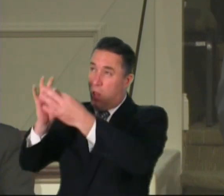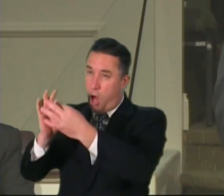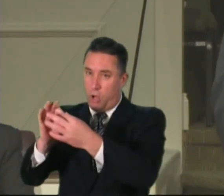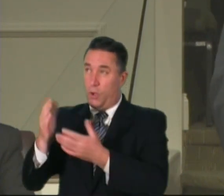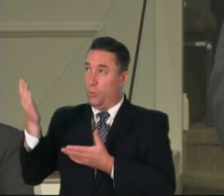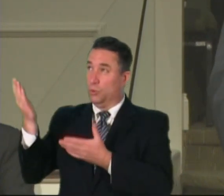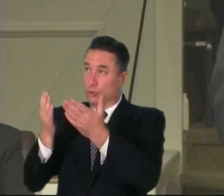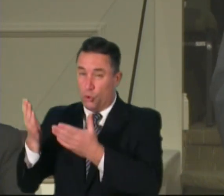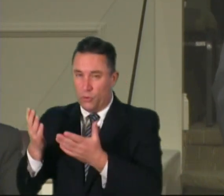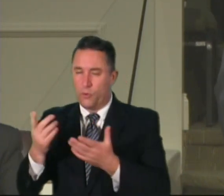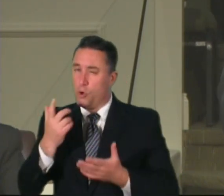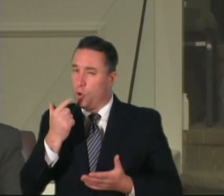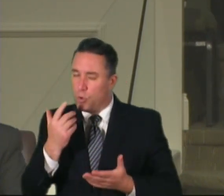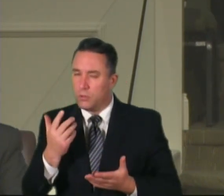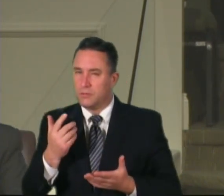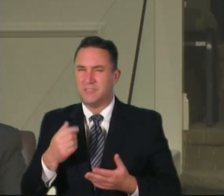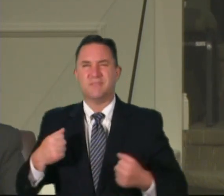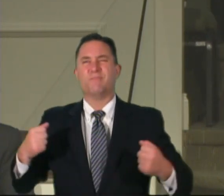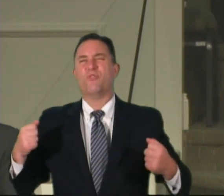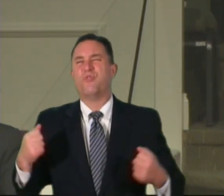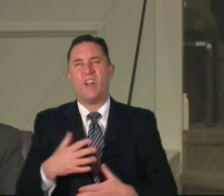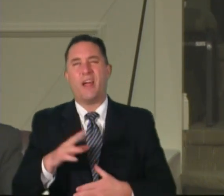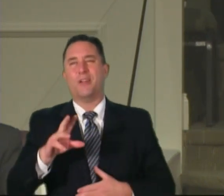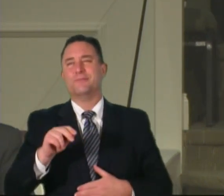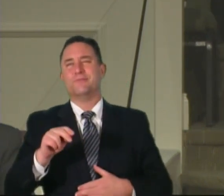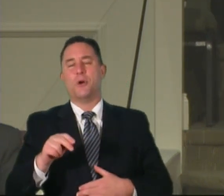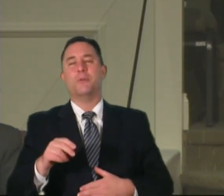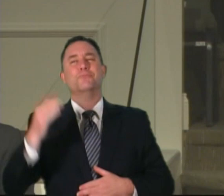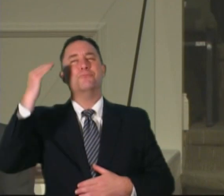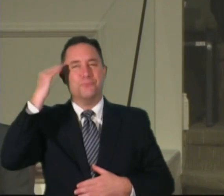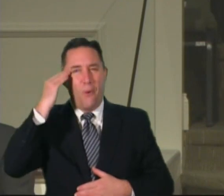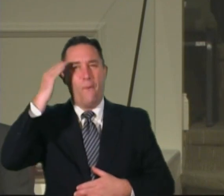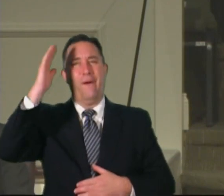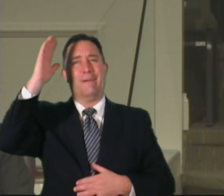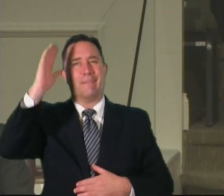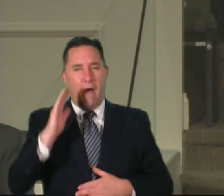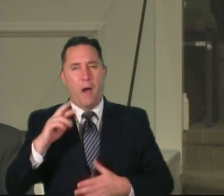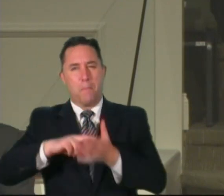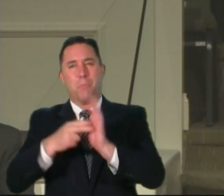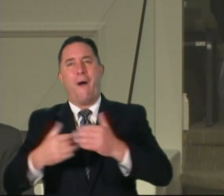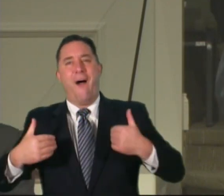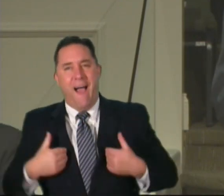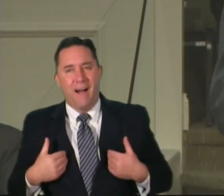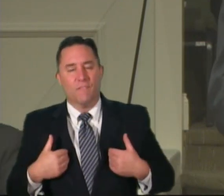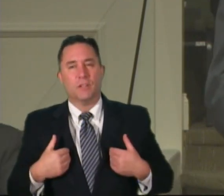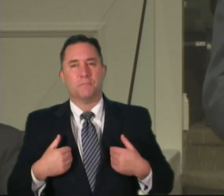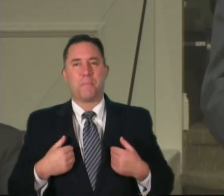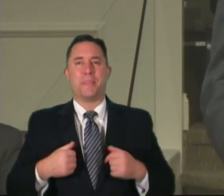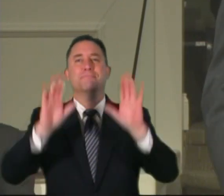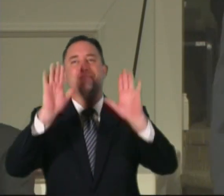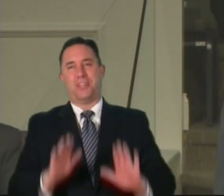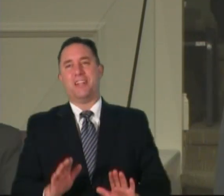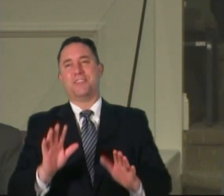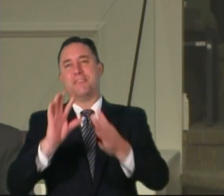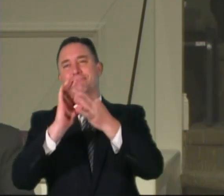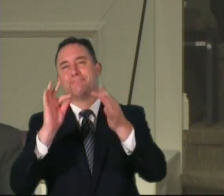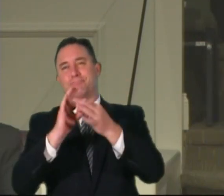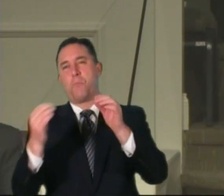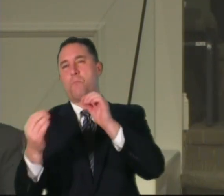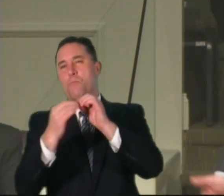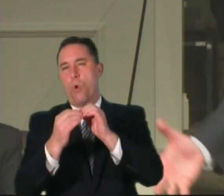something we learned. Not to be afraid and know that God has a purpose. And then on Sunday, we spoke a little bit about